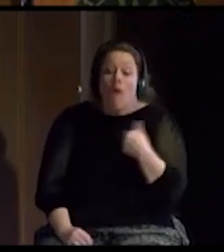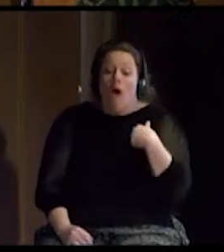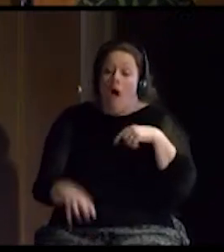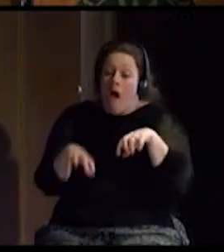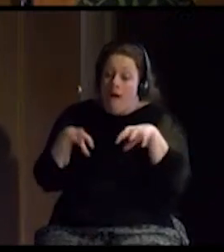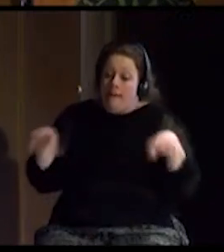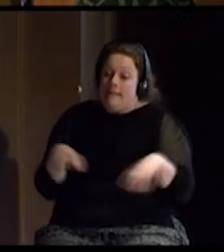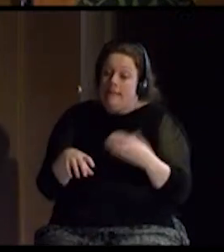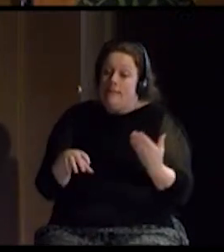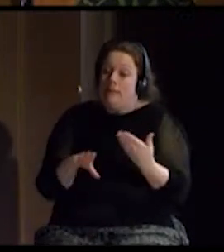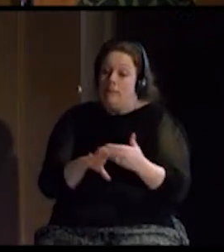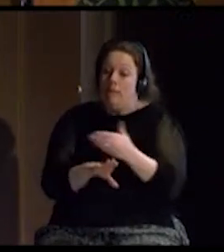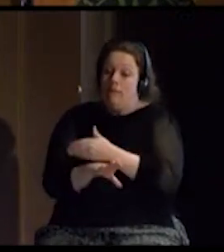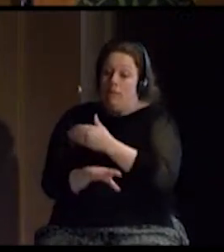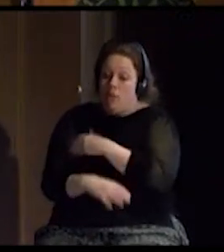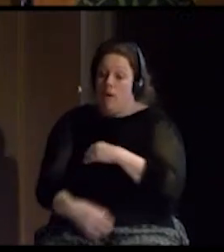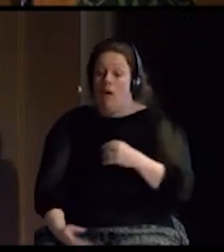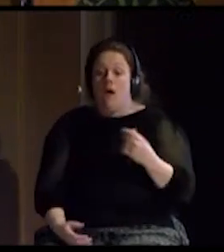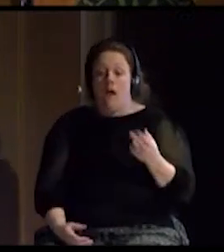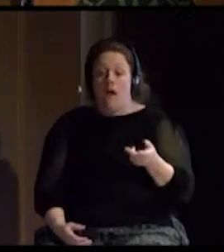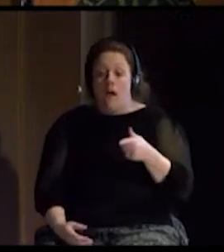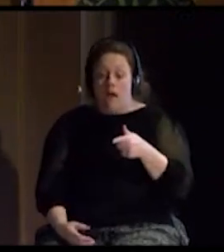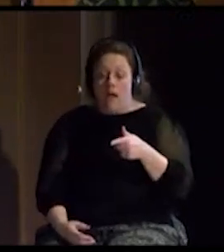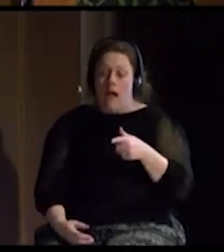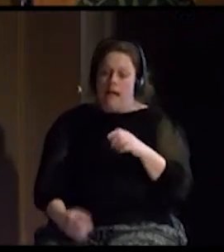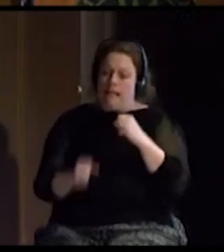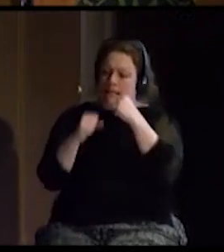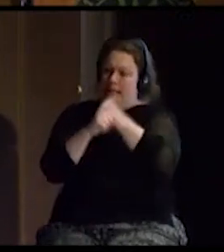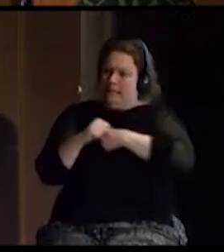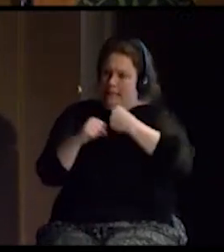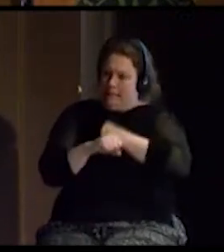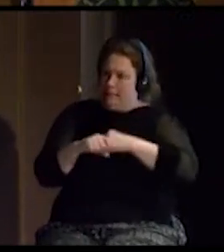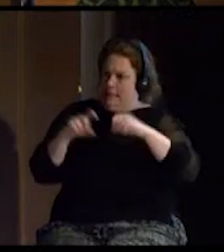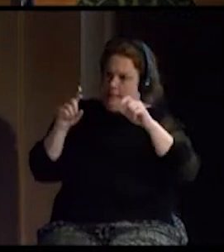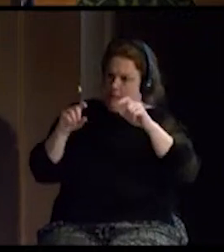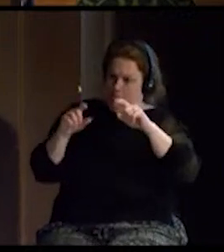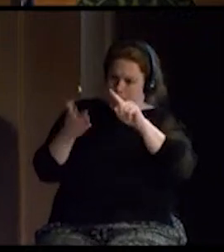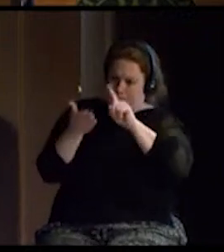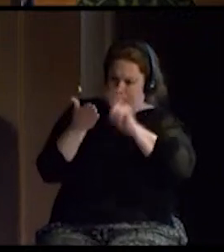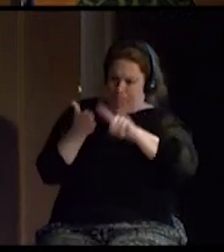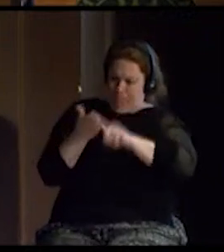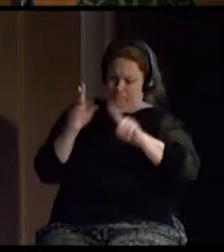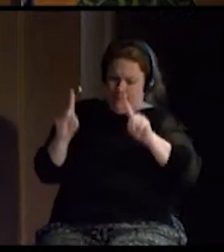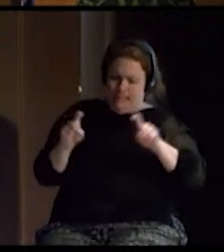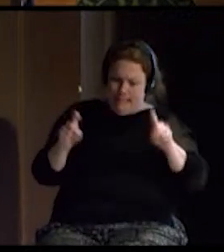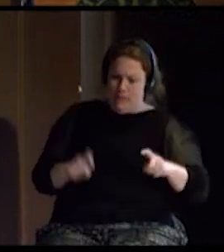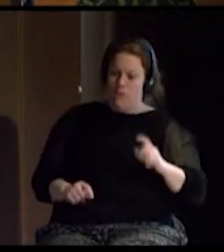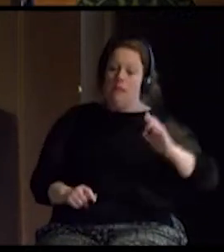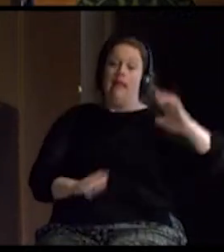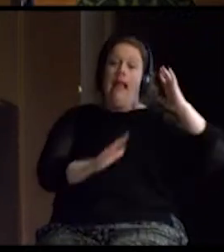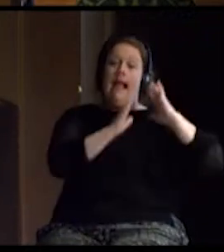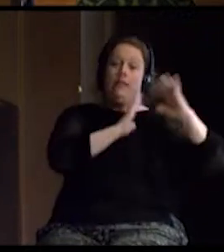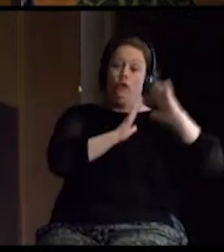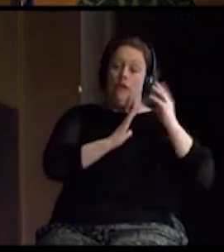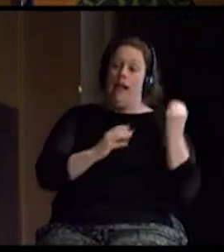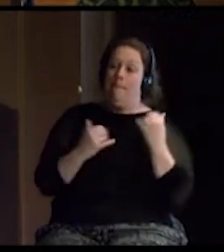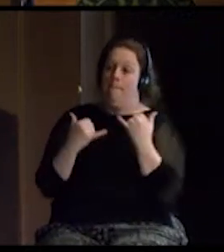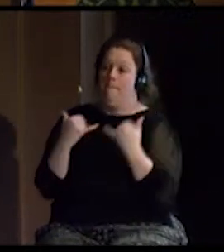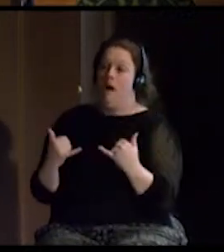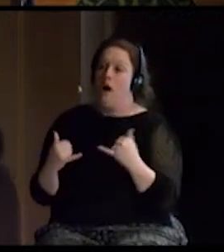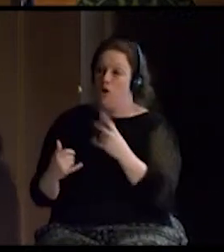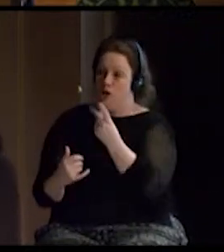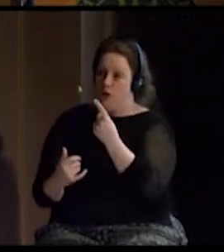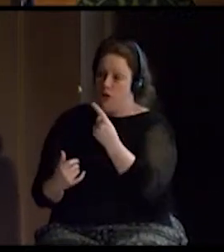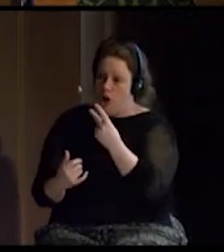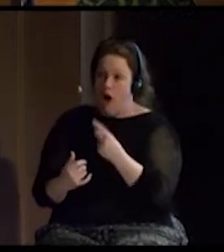called F3 outgroup statistics. And this figure shows the results of these tests with ancient and modern dogs with the greatest